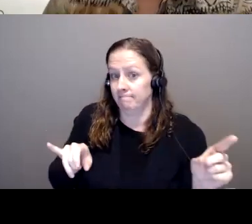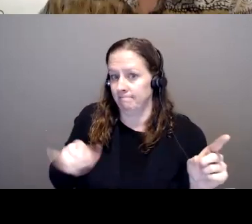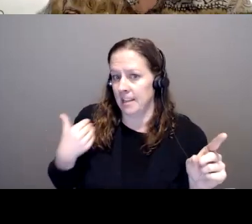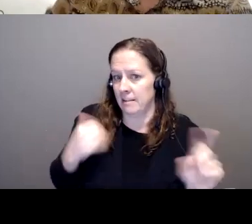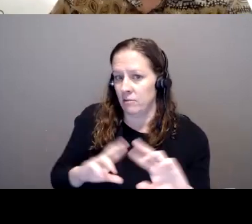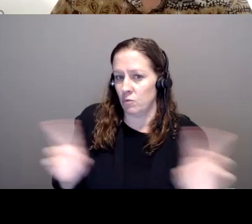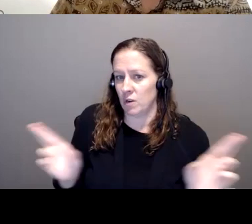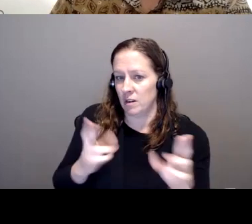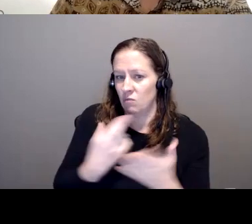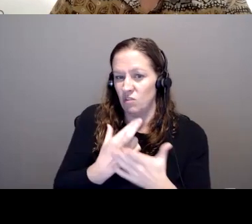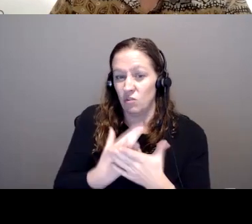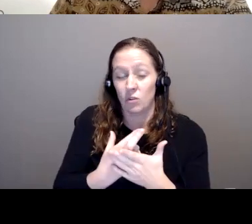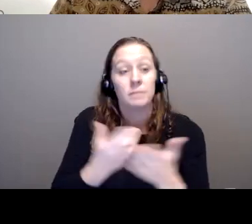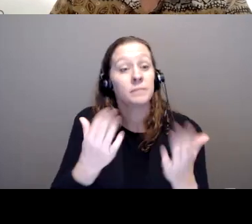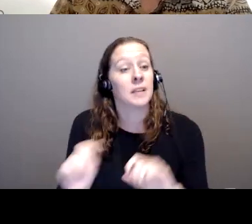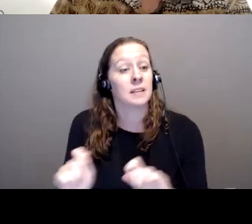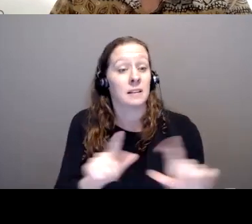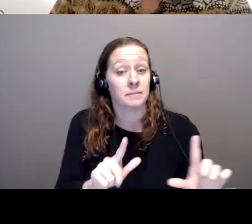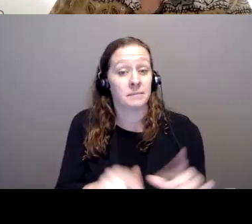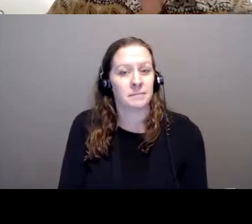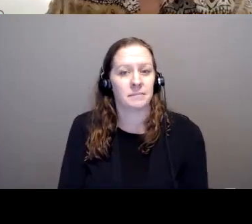Next slide, Julie.